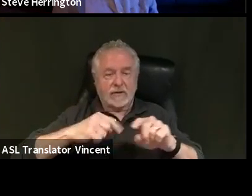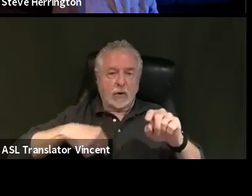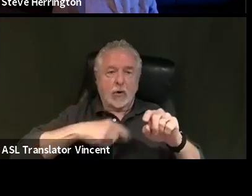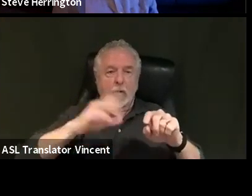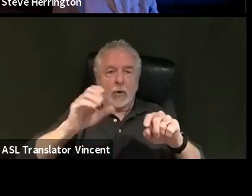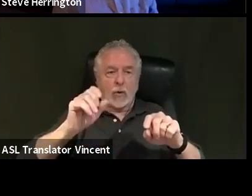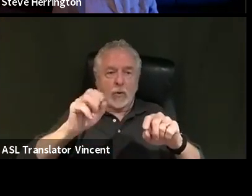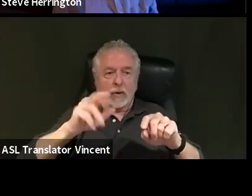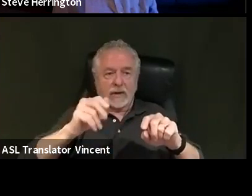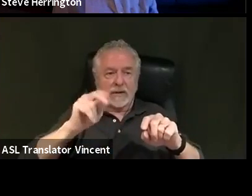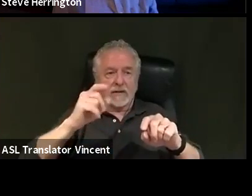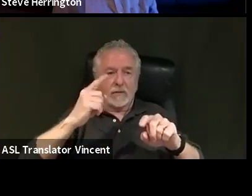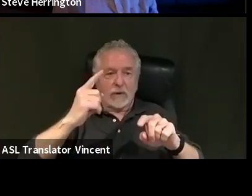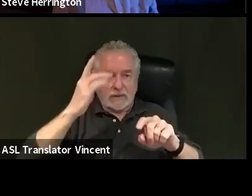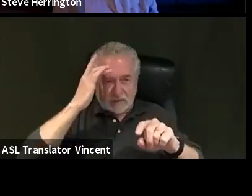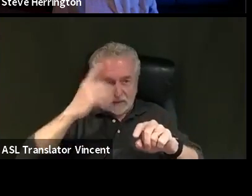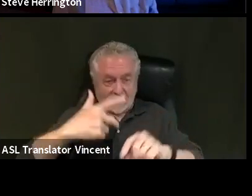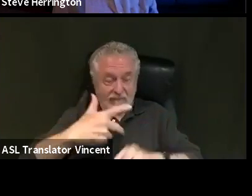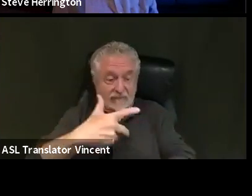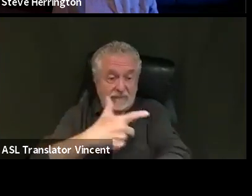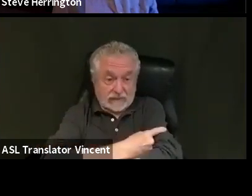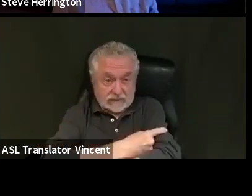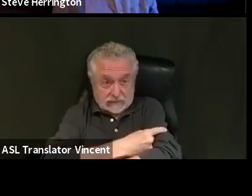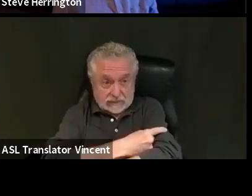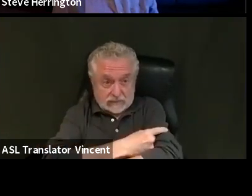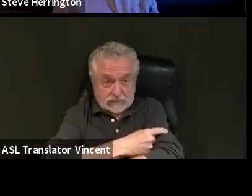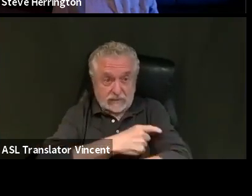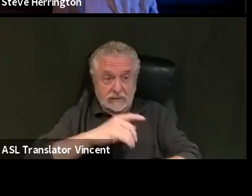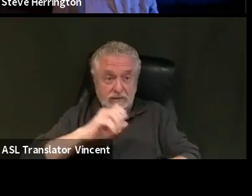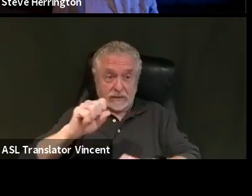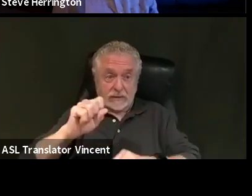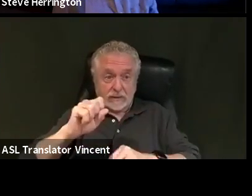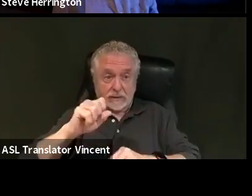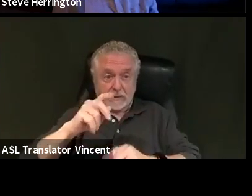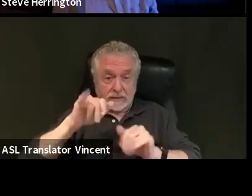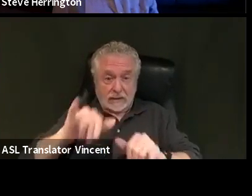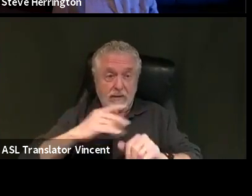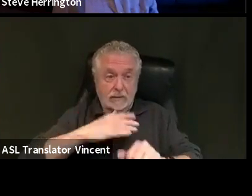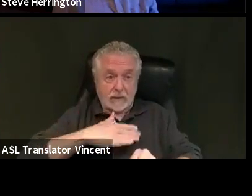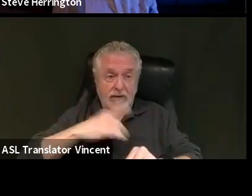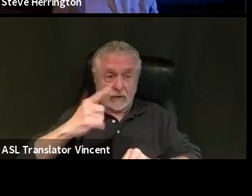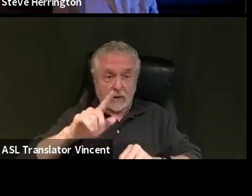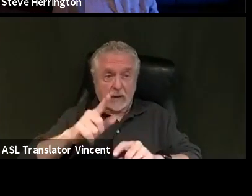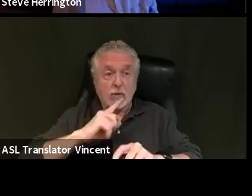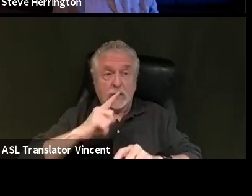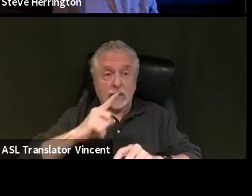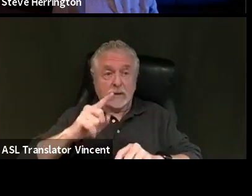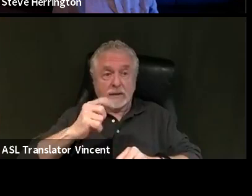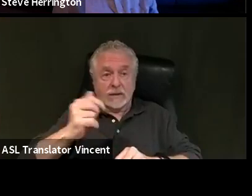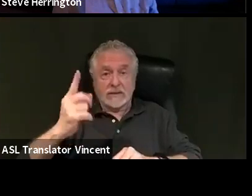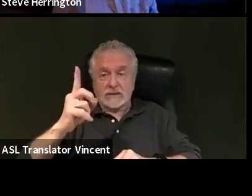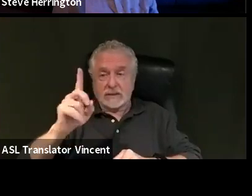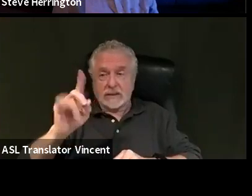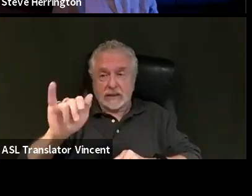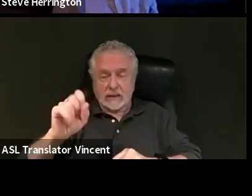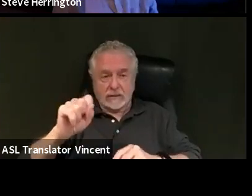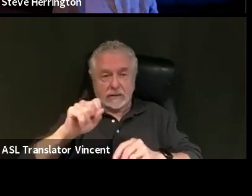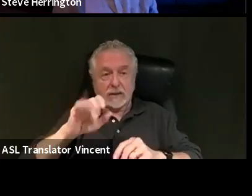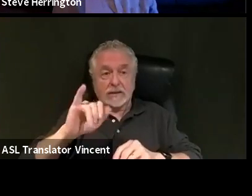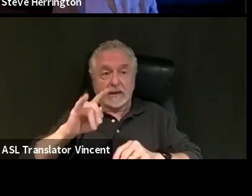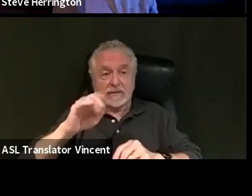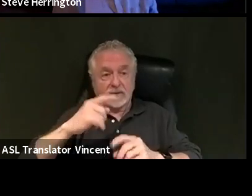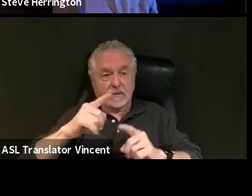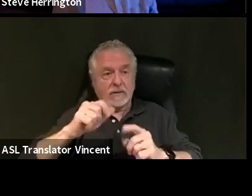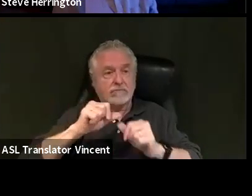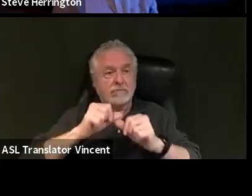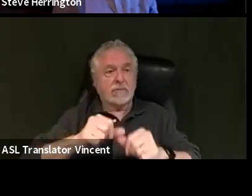organs. If one gets the vaccine, it stays in the body for literally a couple of days. And the side effects might